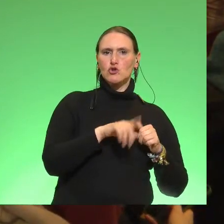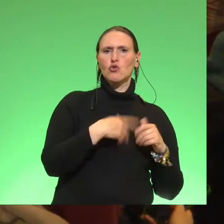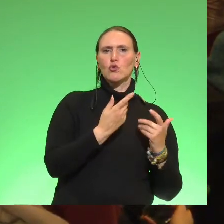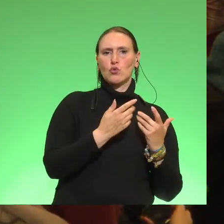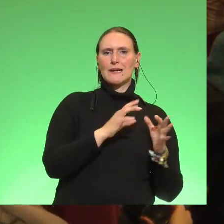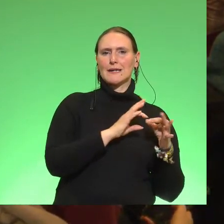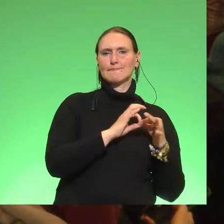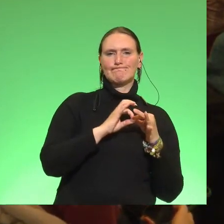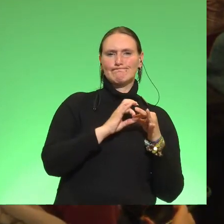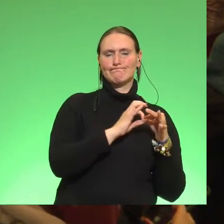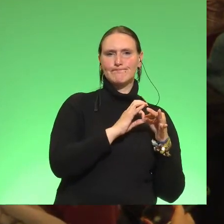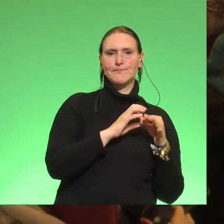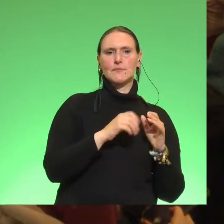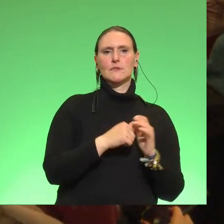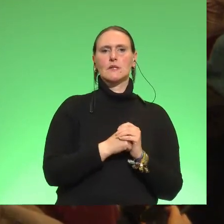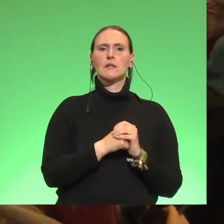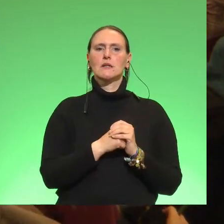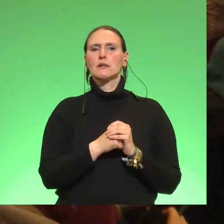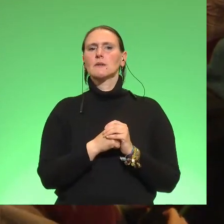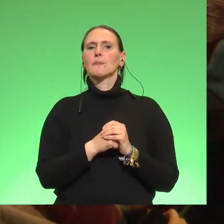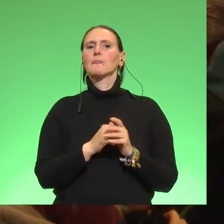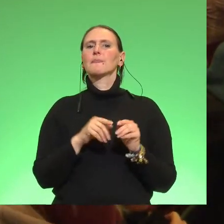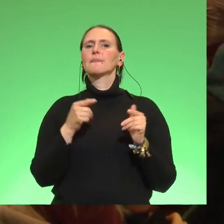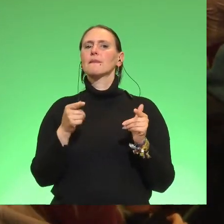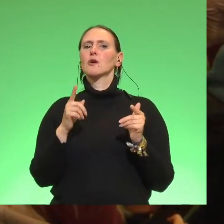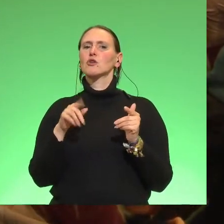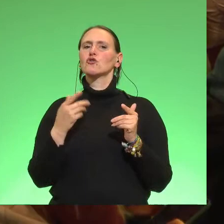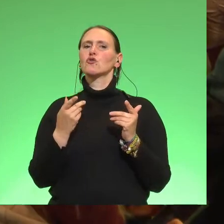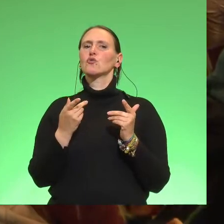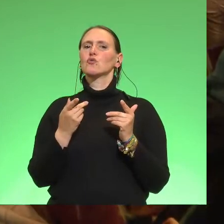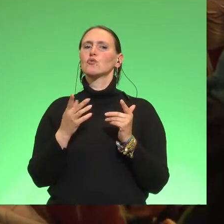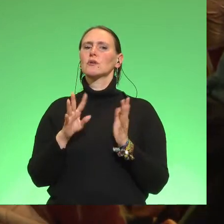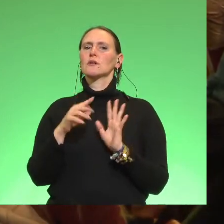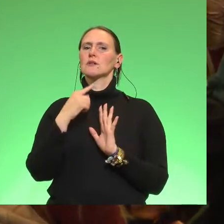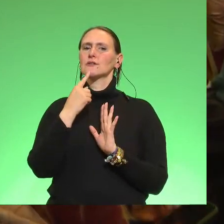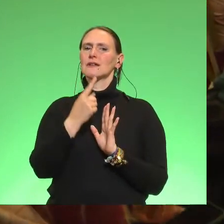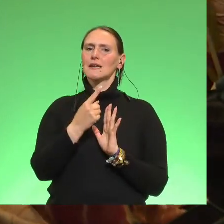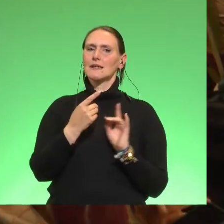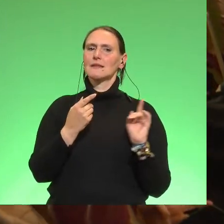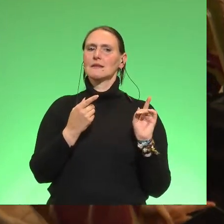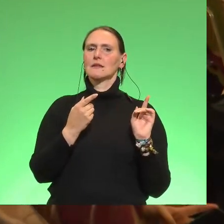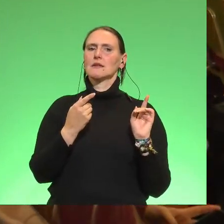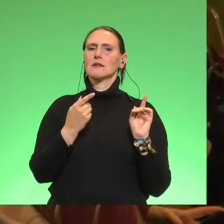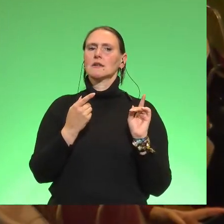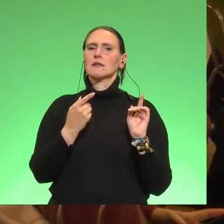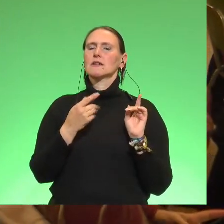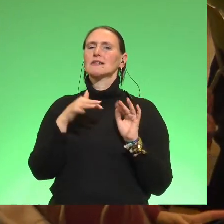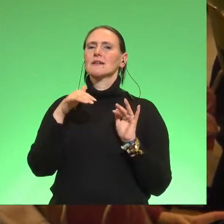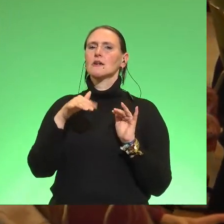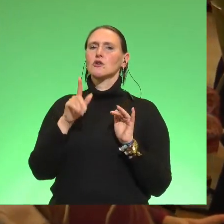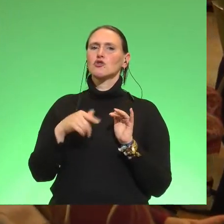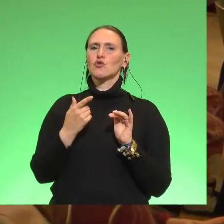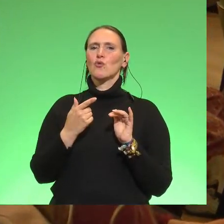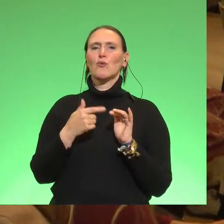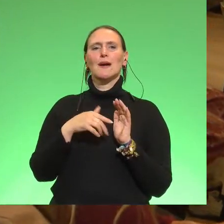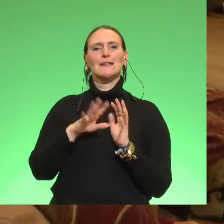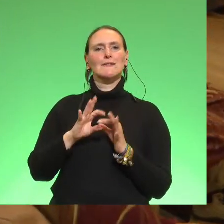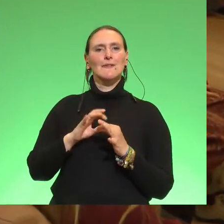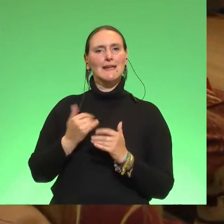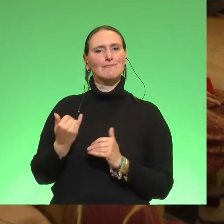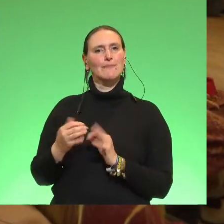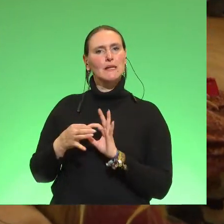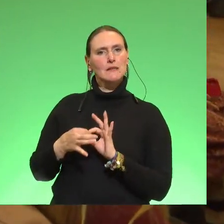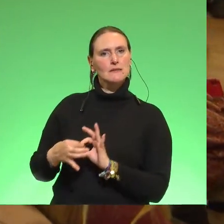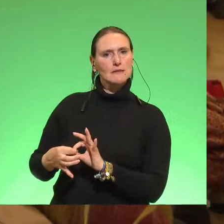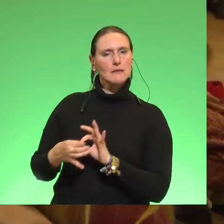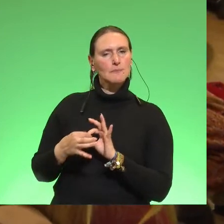bit depoliticizing? Because can you imagine you use comrade or kinship, which has much more